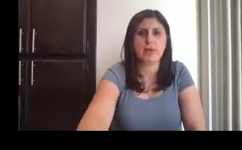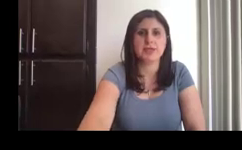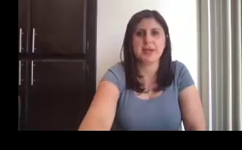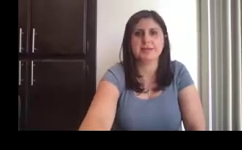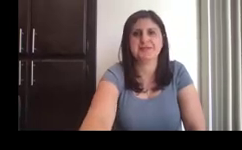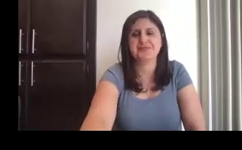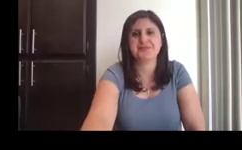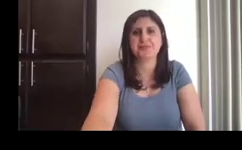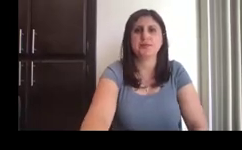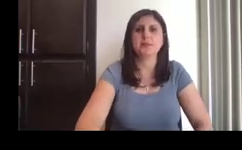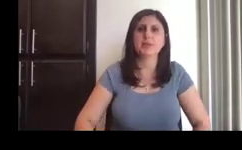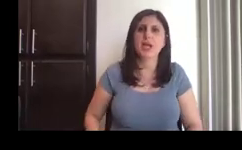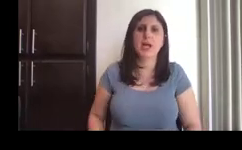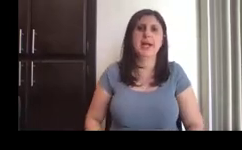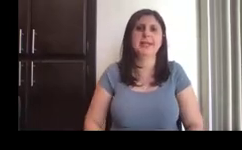Okay, almost there.